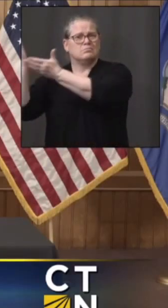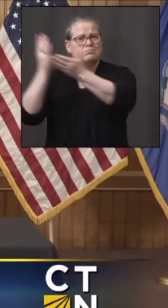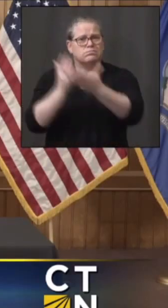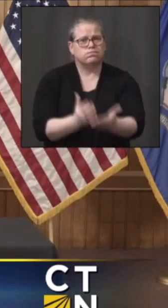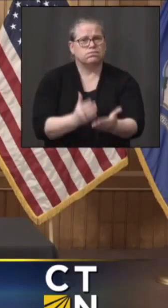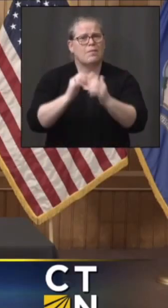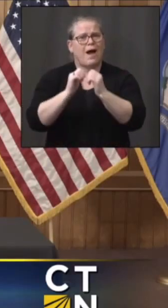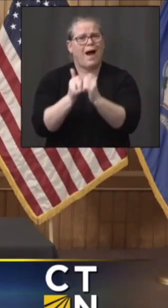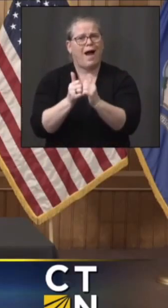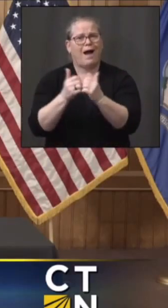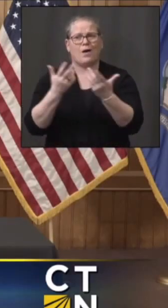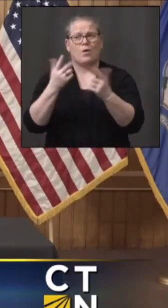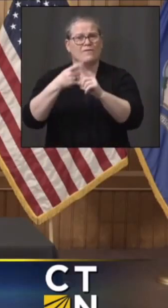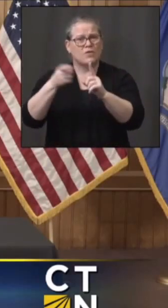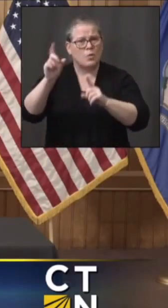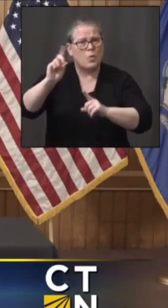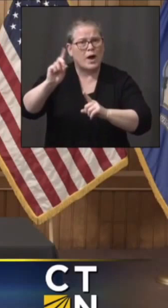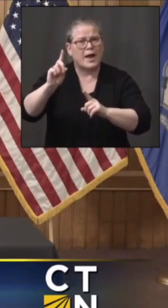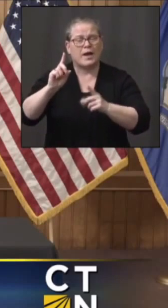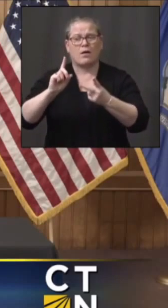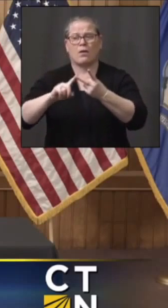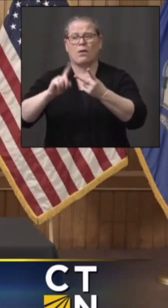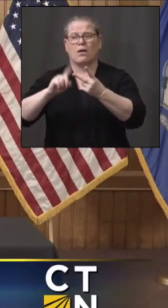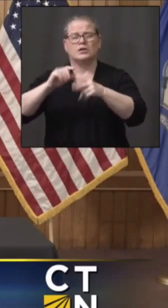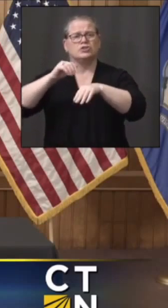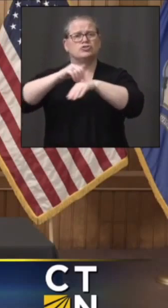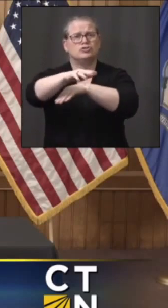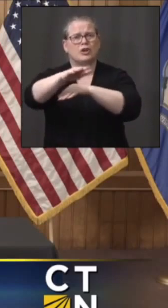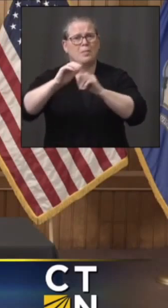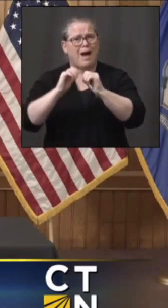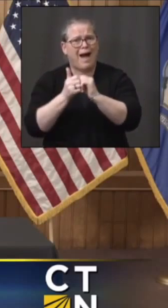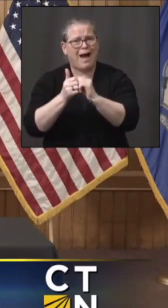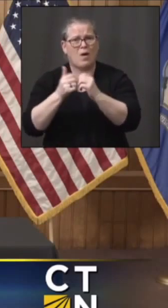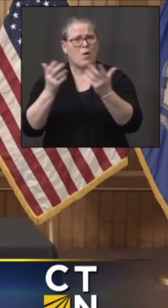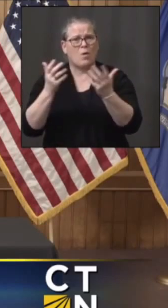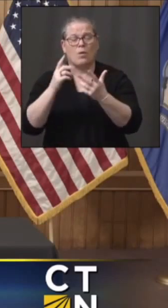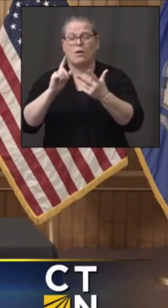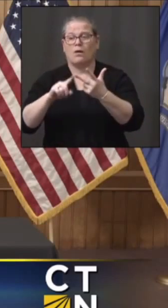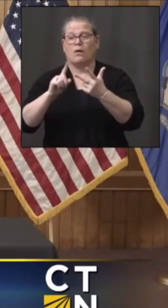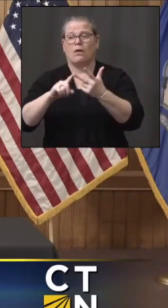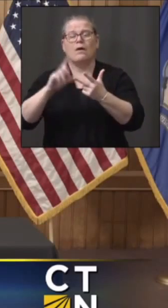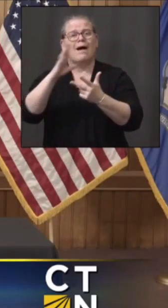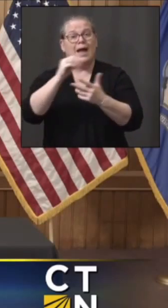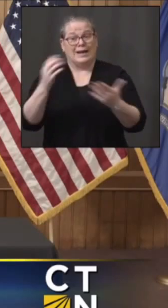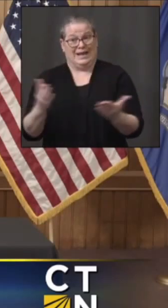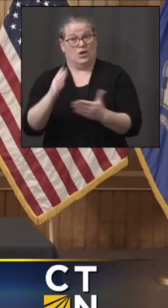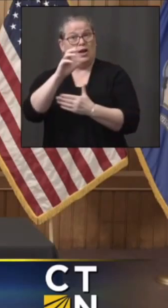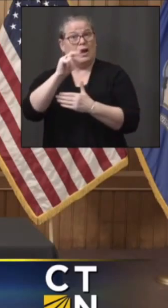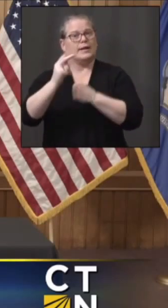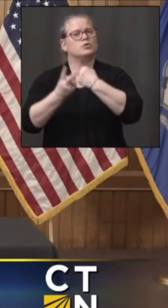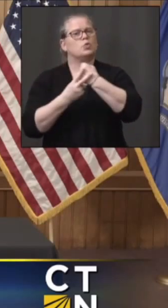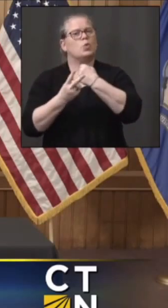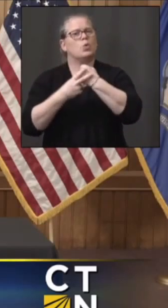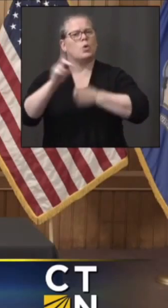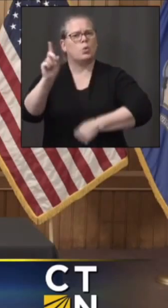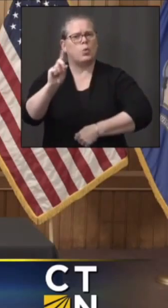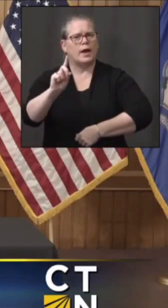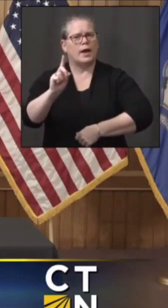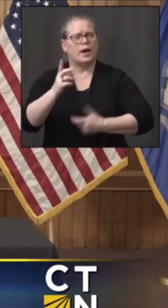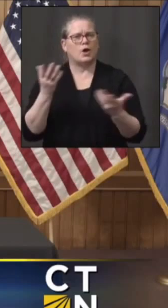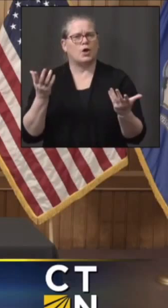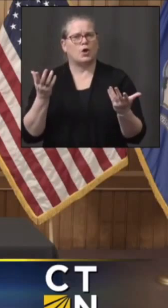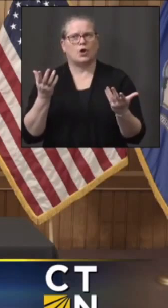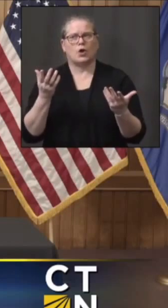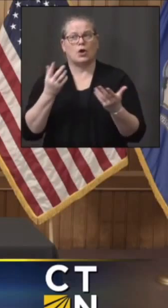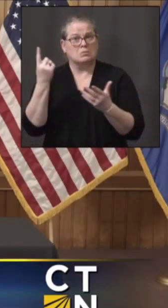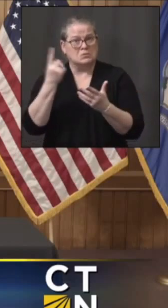exactly it's coming from, how it's being shipped here, and then where it's going to be stored specifically before it reaches, or